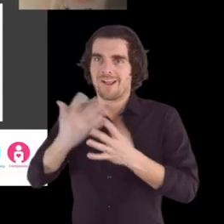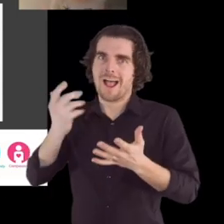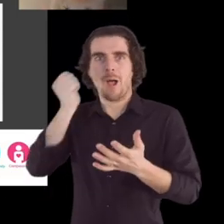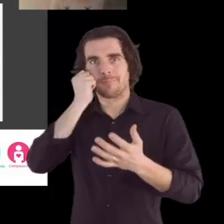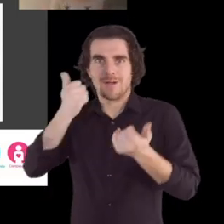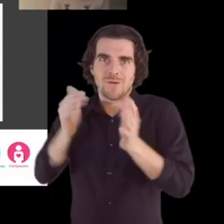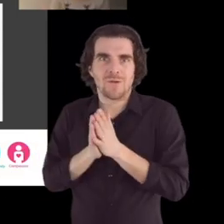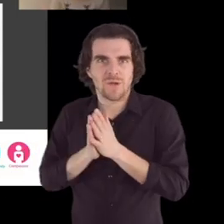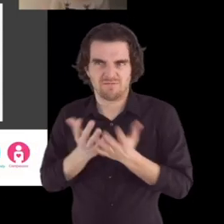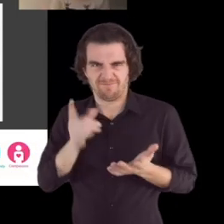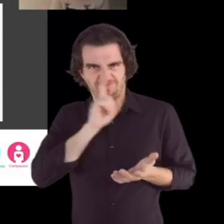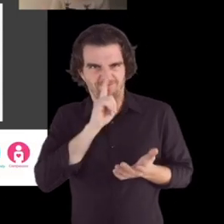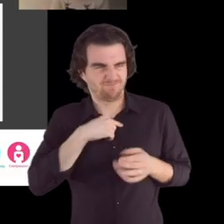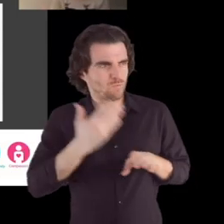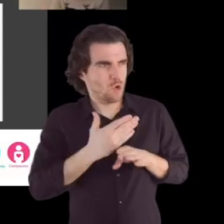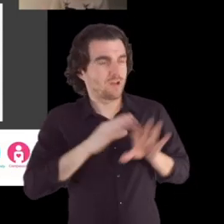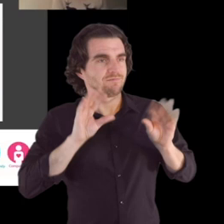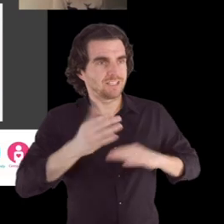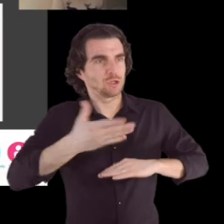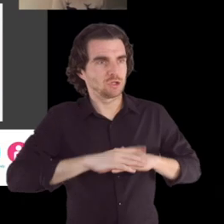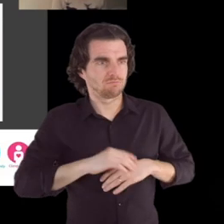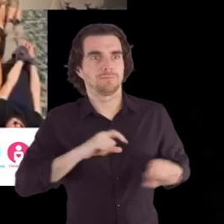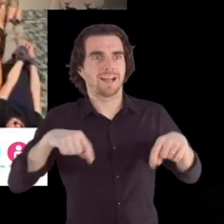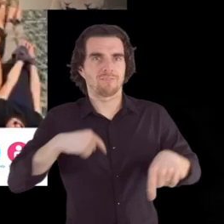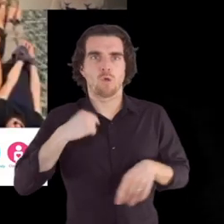same place. But that's what it's like for people that are working from home a lot.